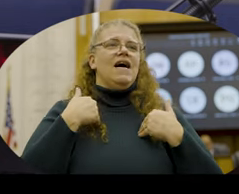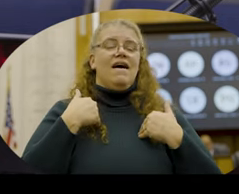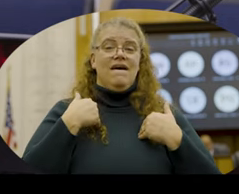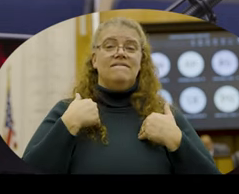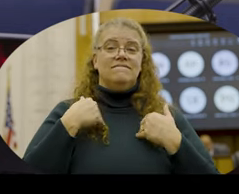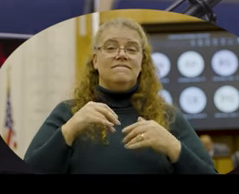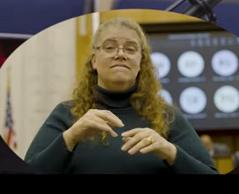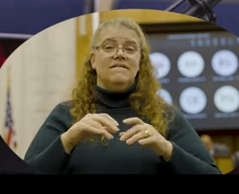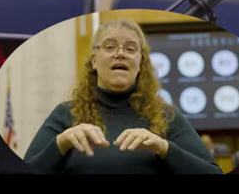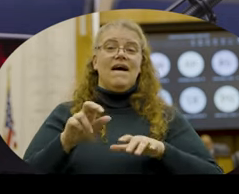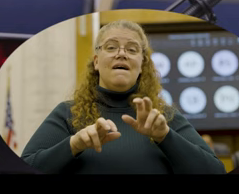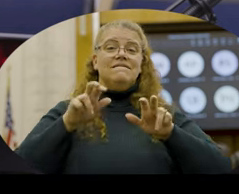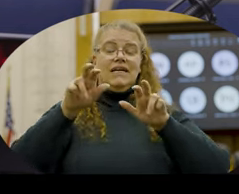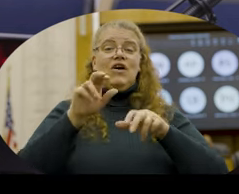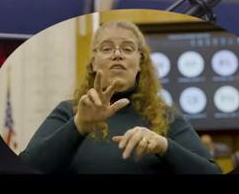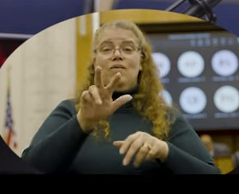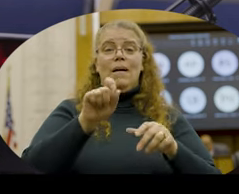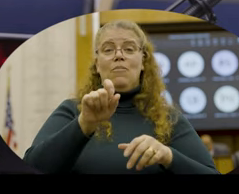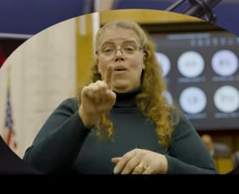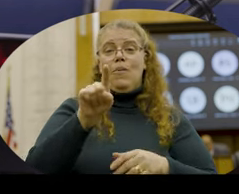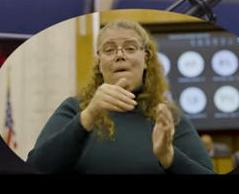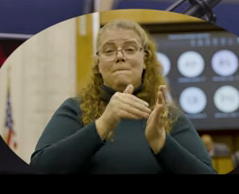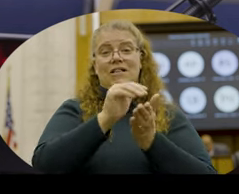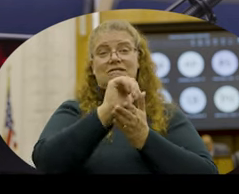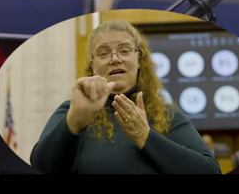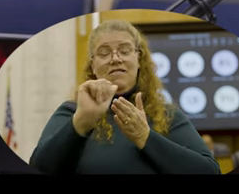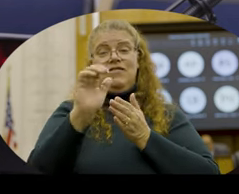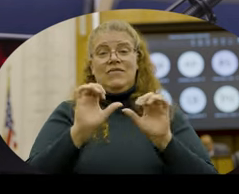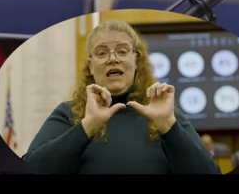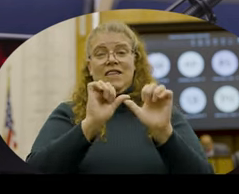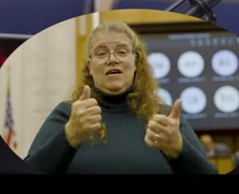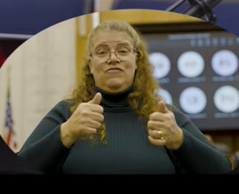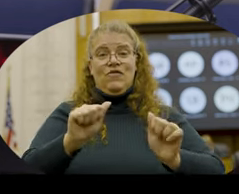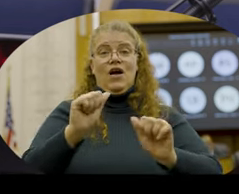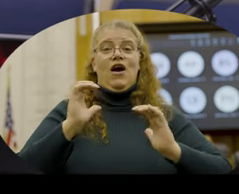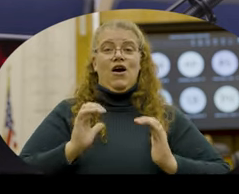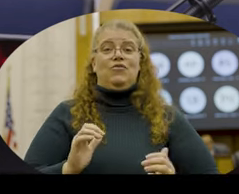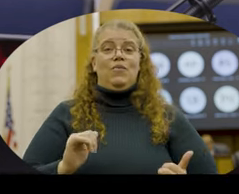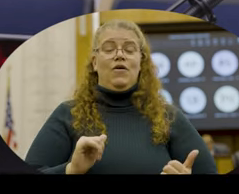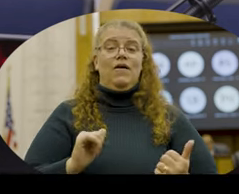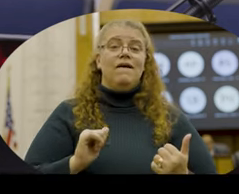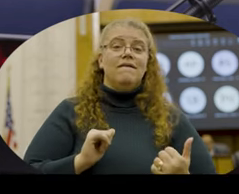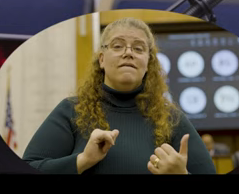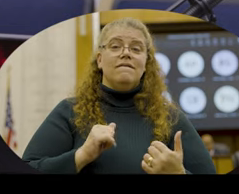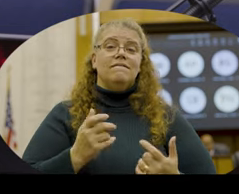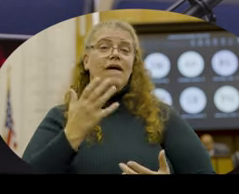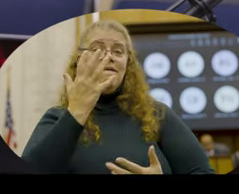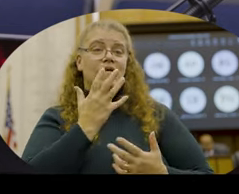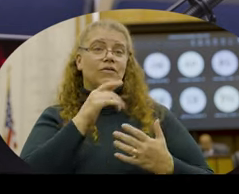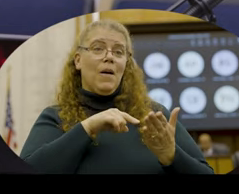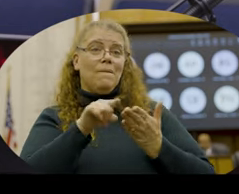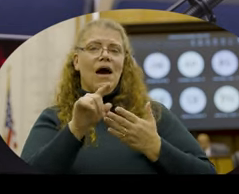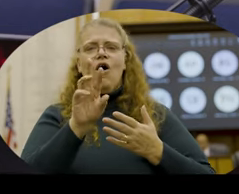pay in our region. That's why I'm recommending to City Council to approve a step increase and